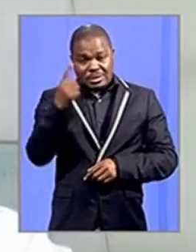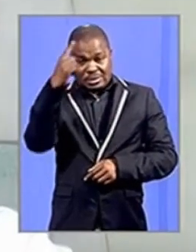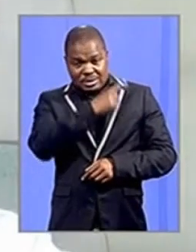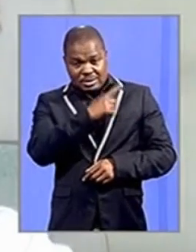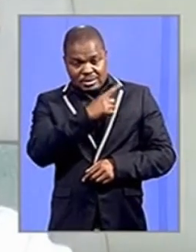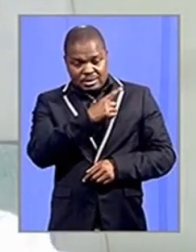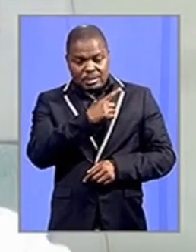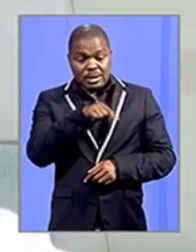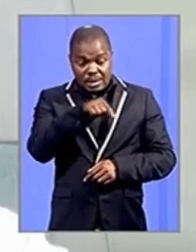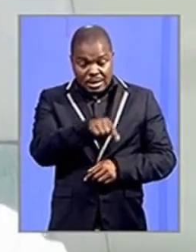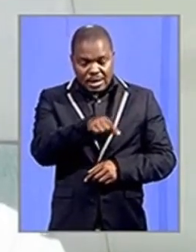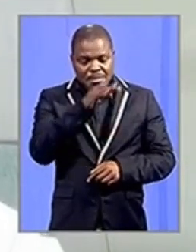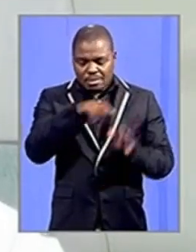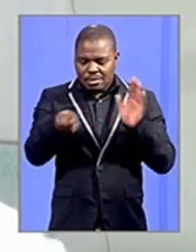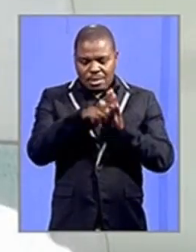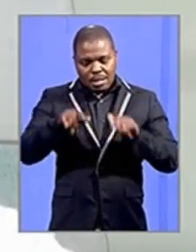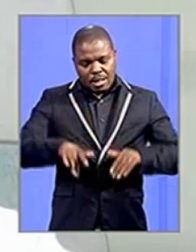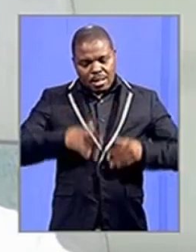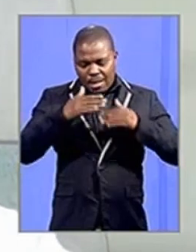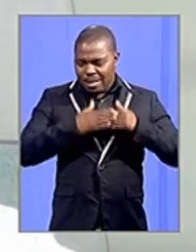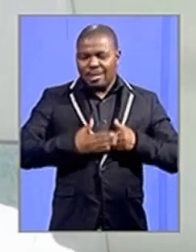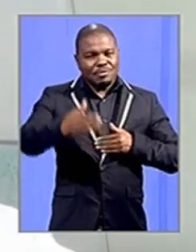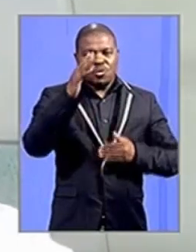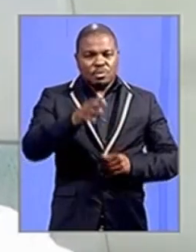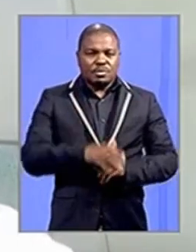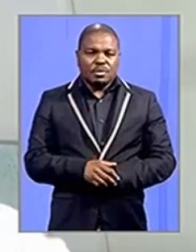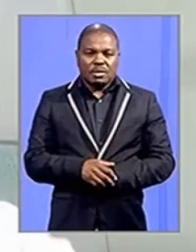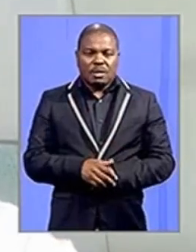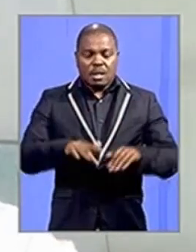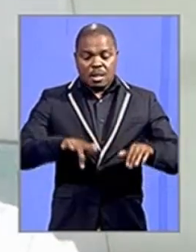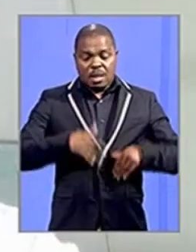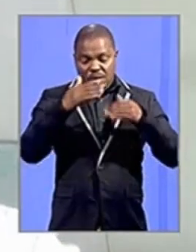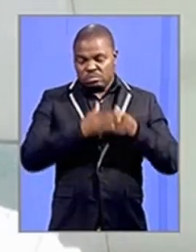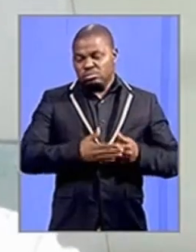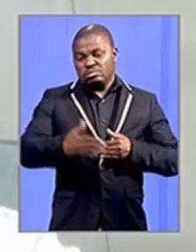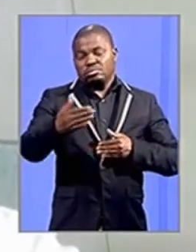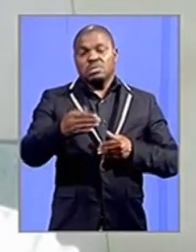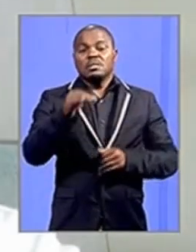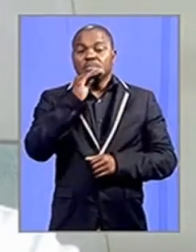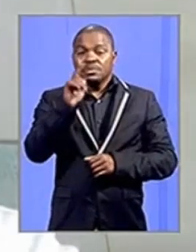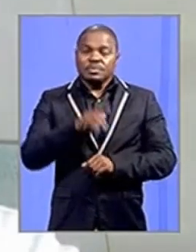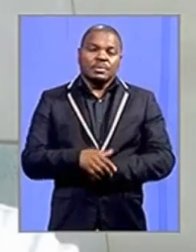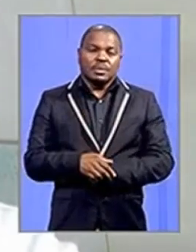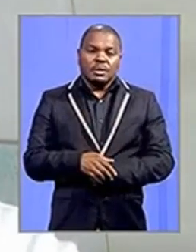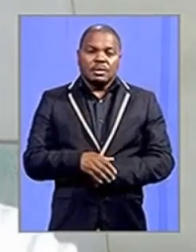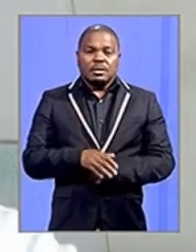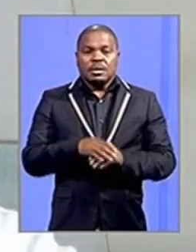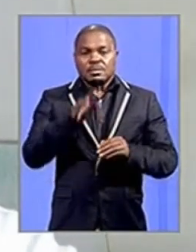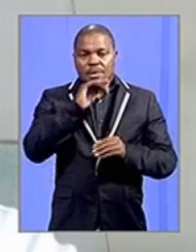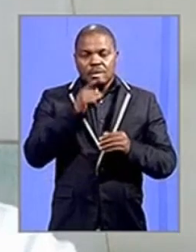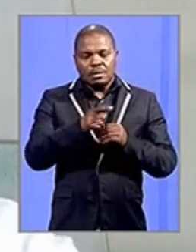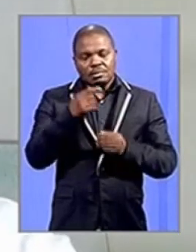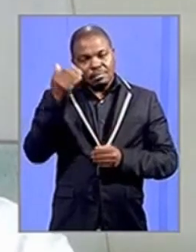child's life has got lifelong effects. And those lifelong effects pertain to the